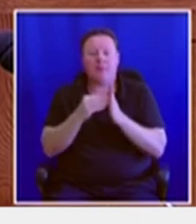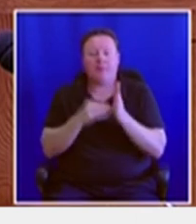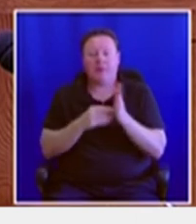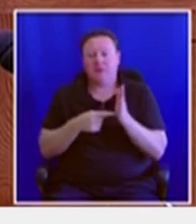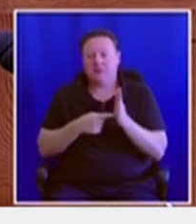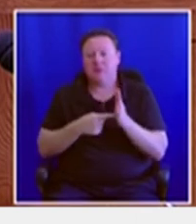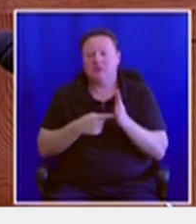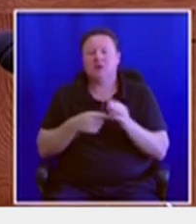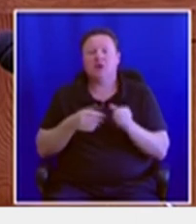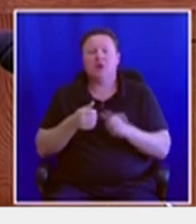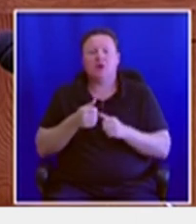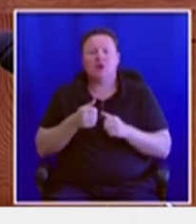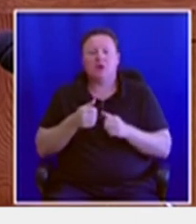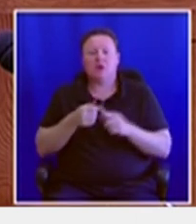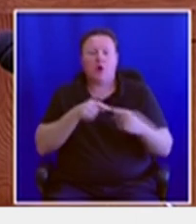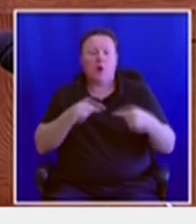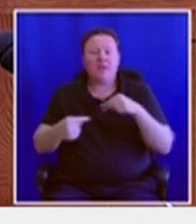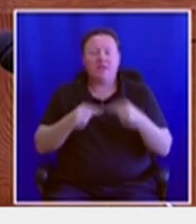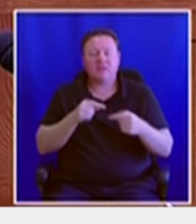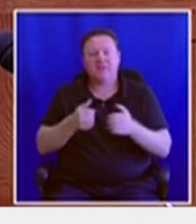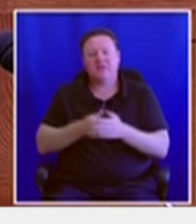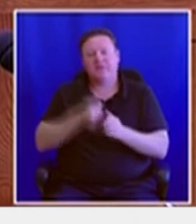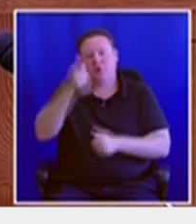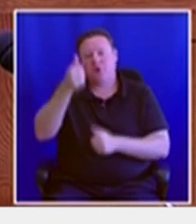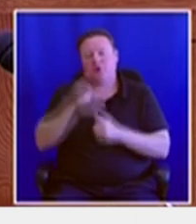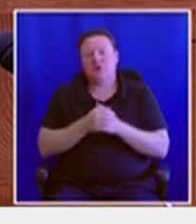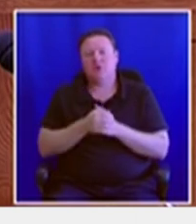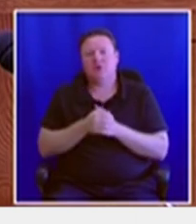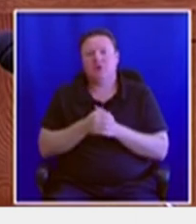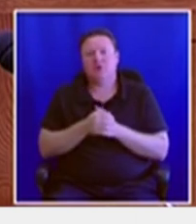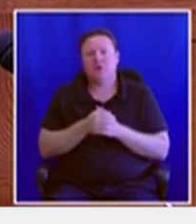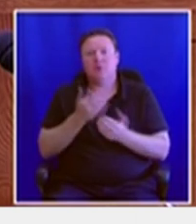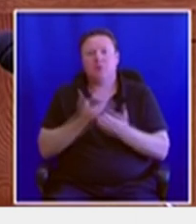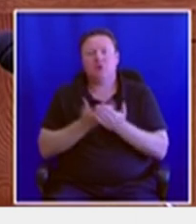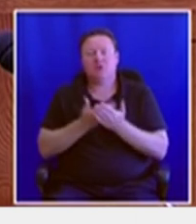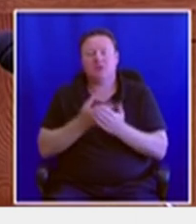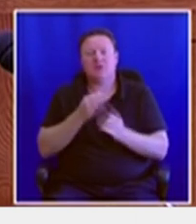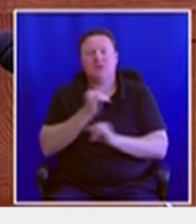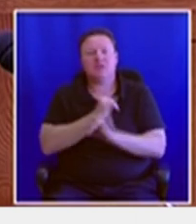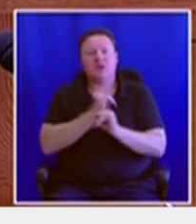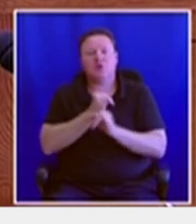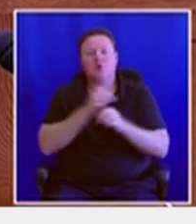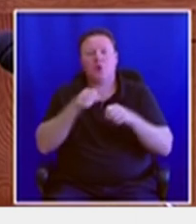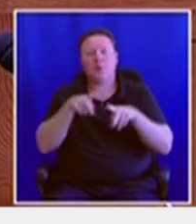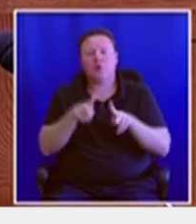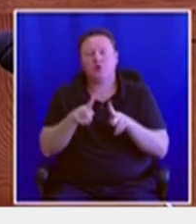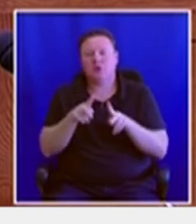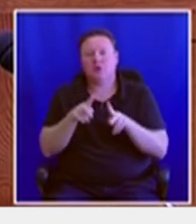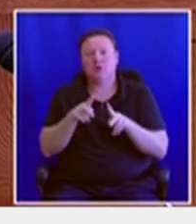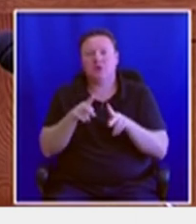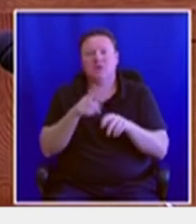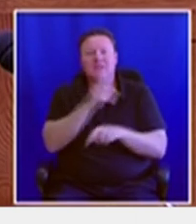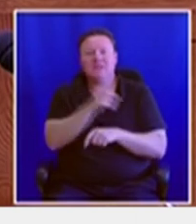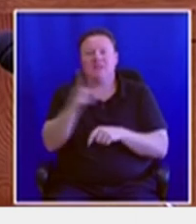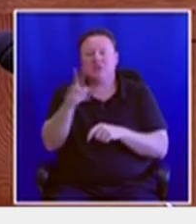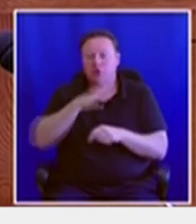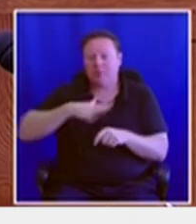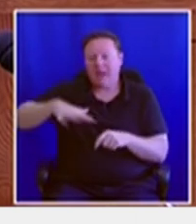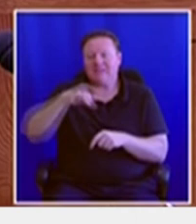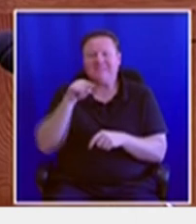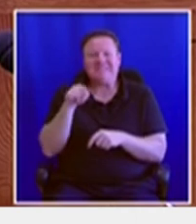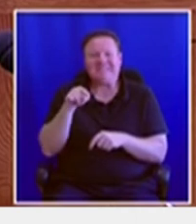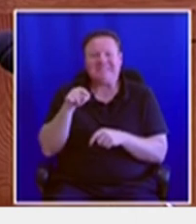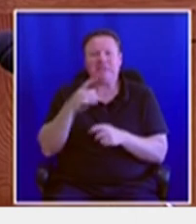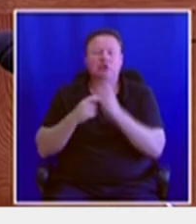competitive advantages, and potential industrial opportunities of each of the localities